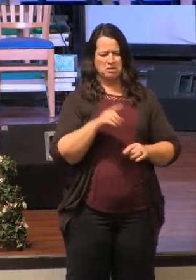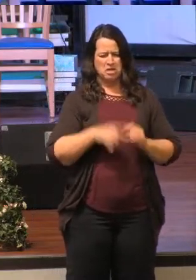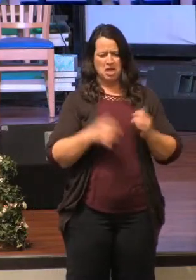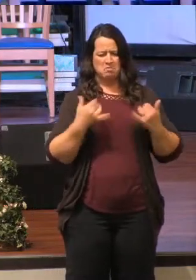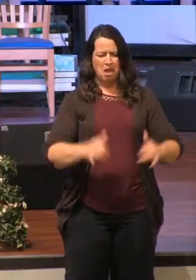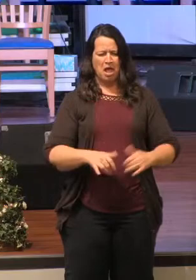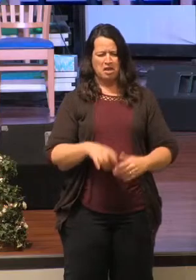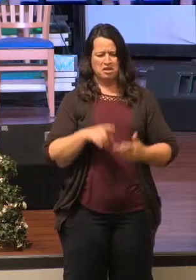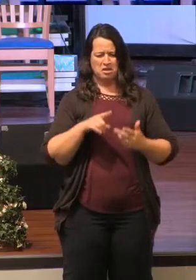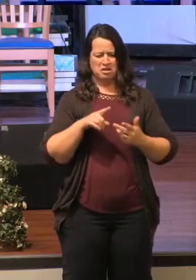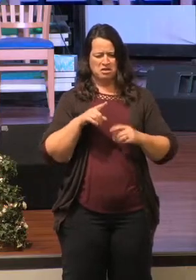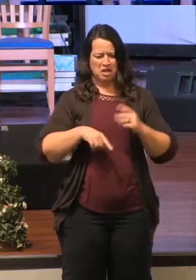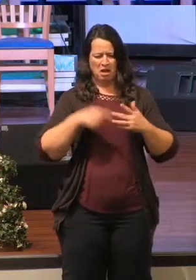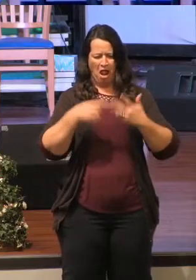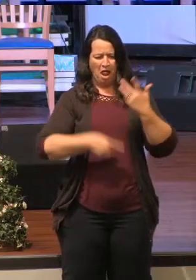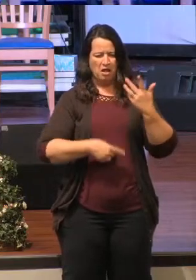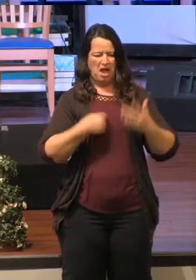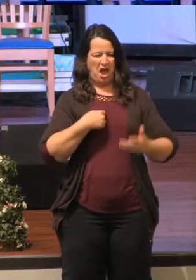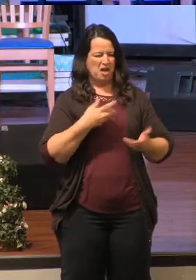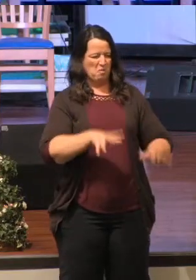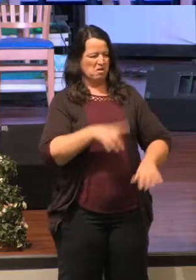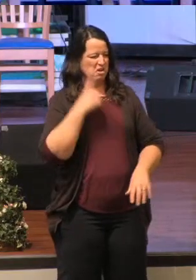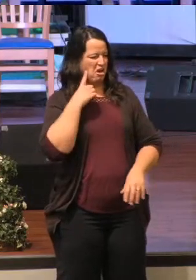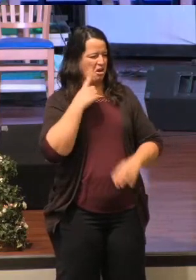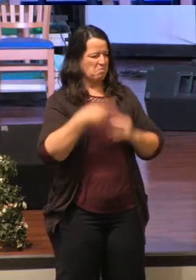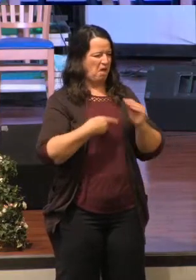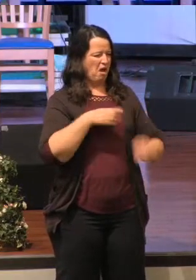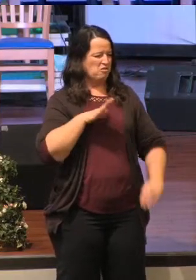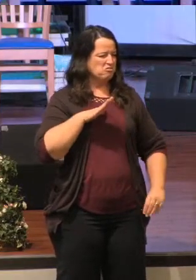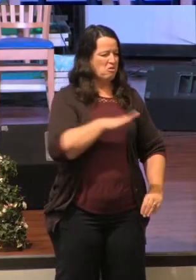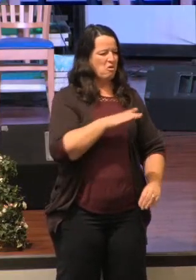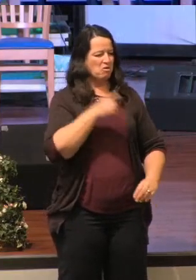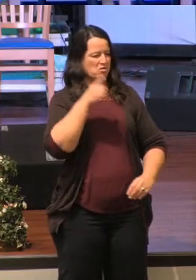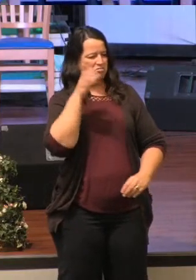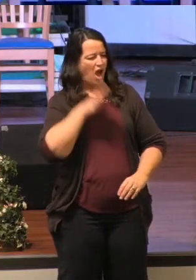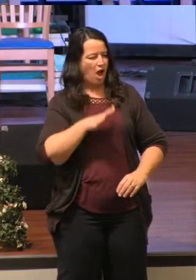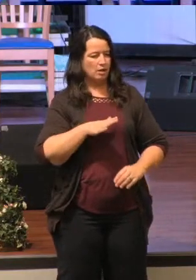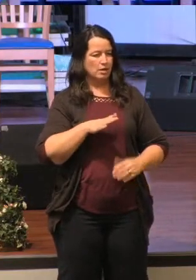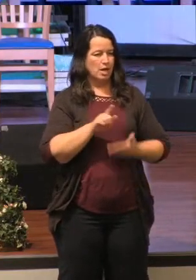about your God. That's a short story. I visited him weekly for about a year.